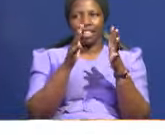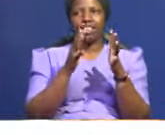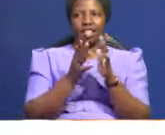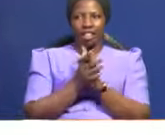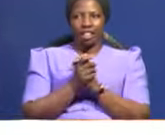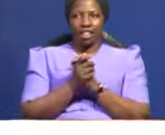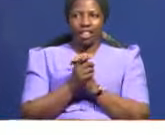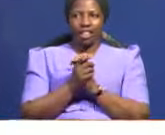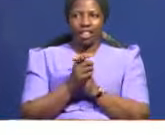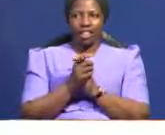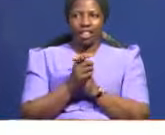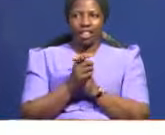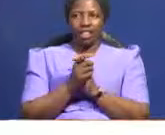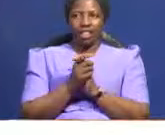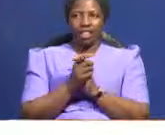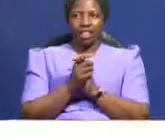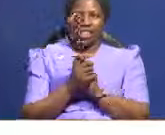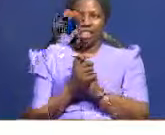and we commit